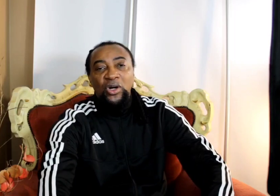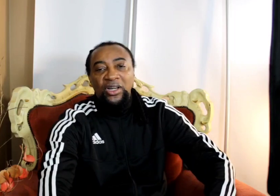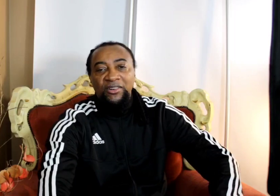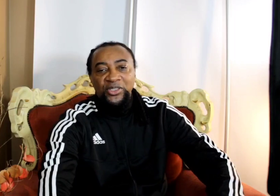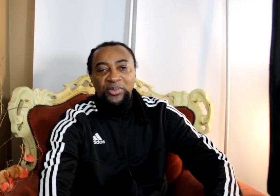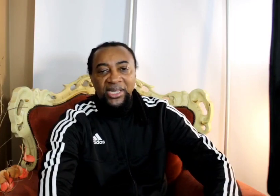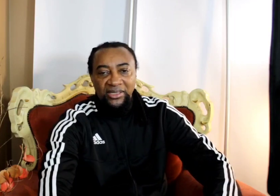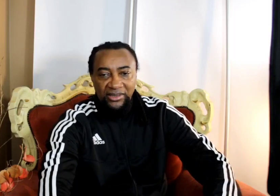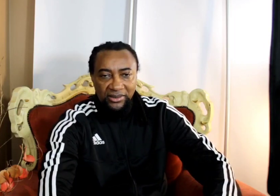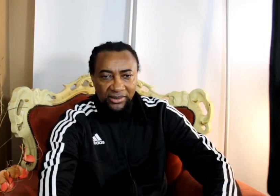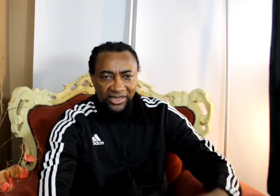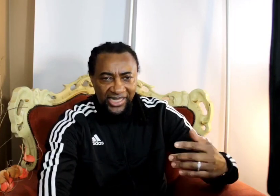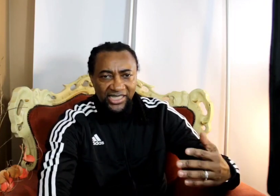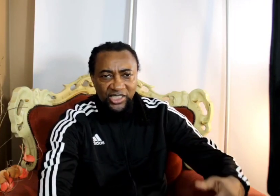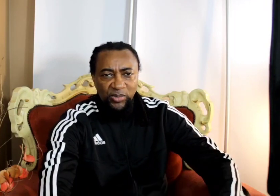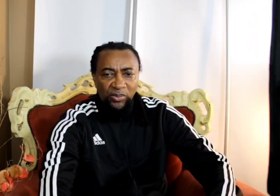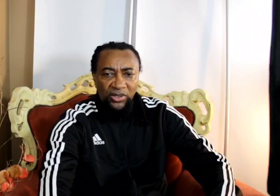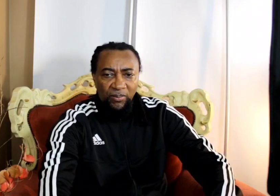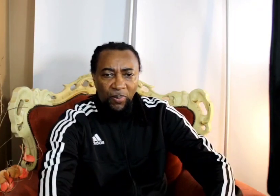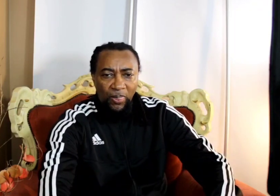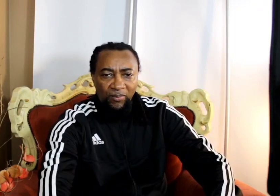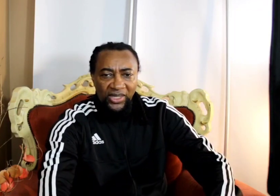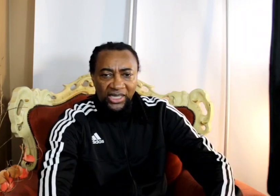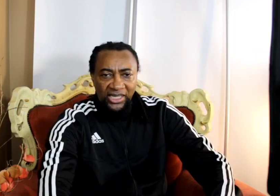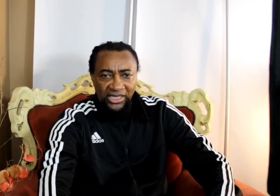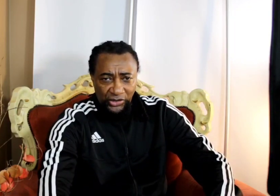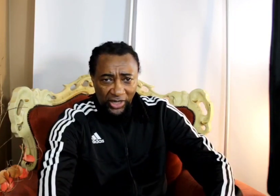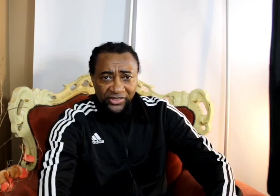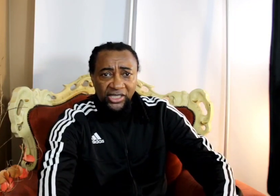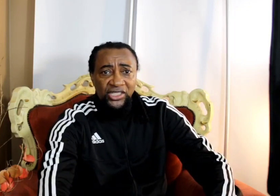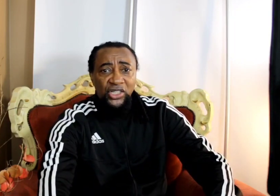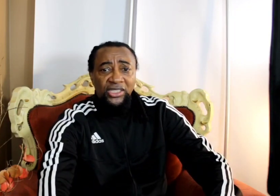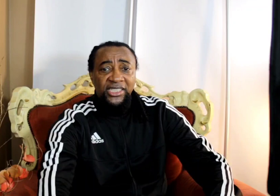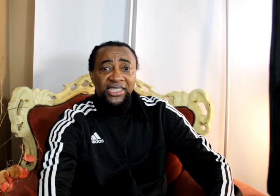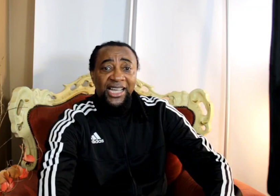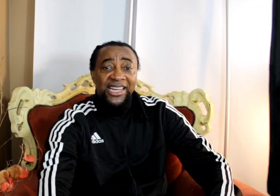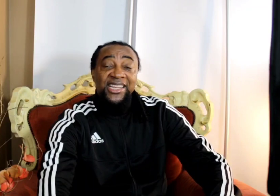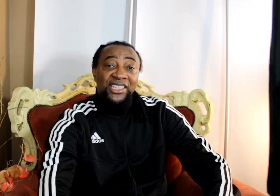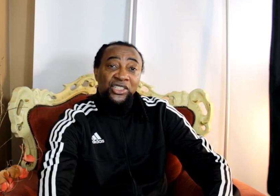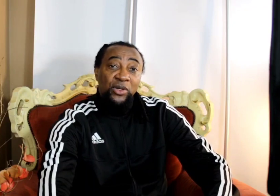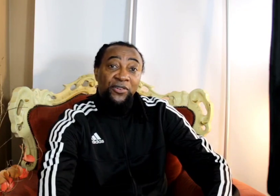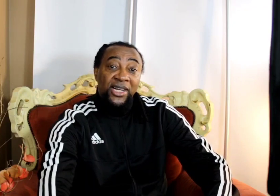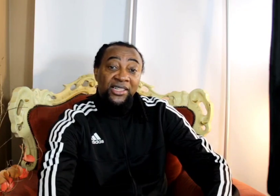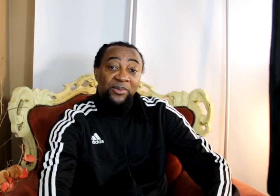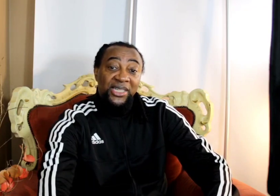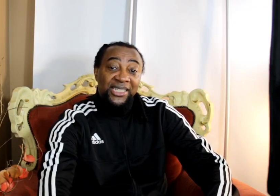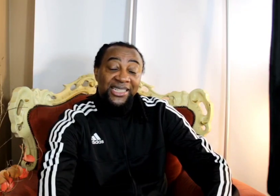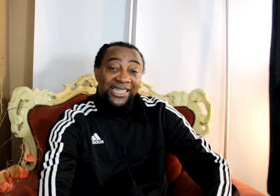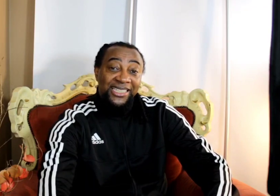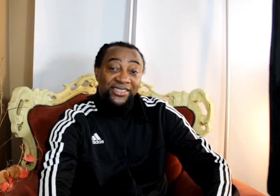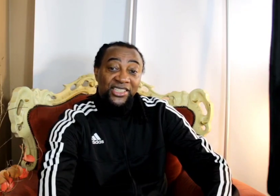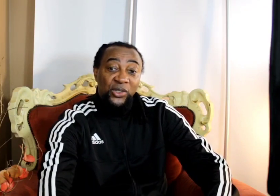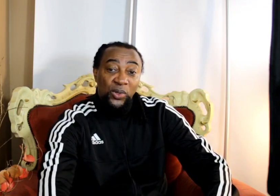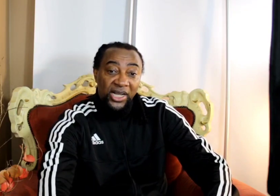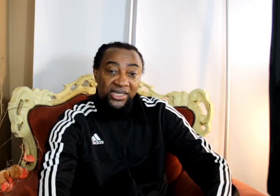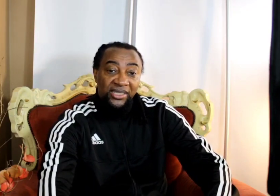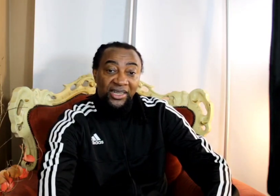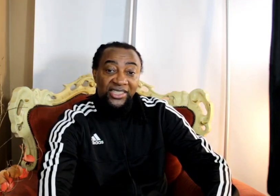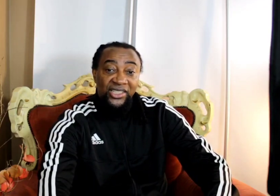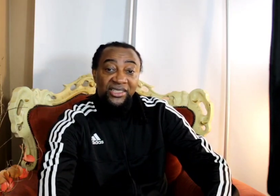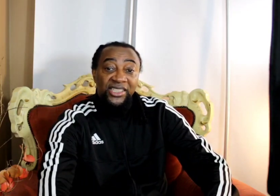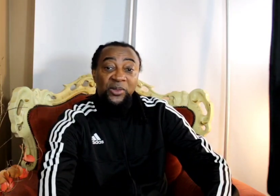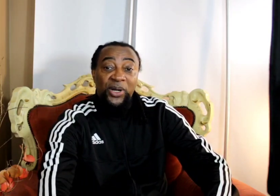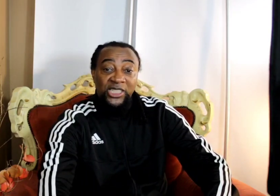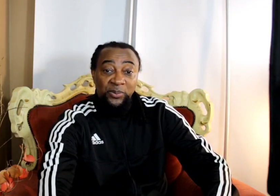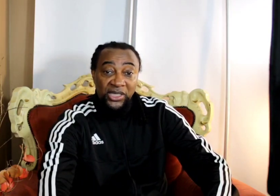the withdrawal of Jamaica, the largest member. So after conducting a national referendum in 1961